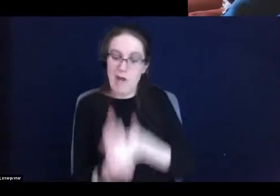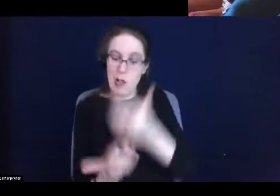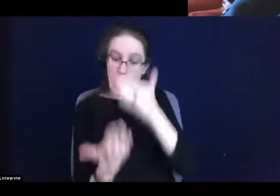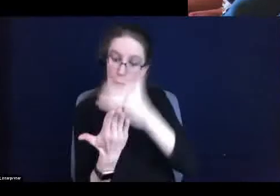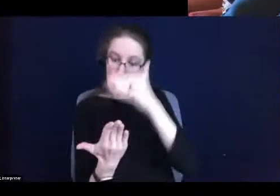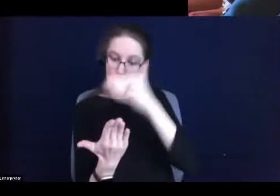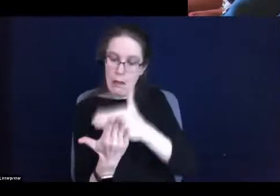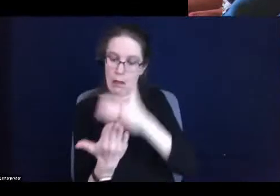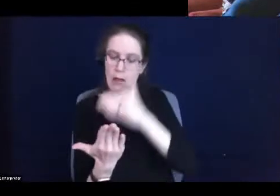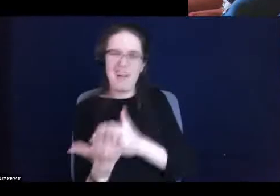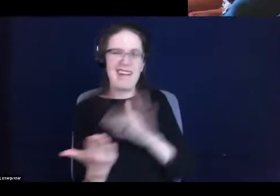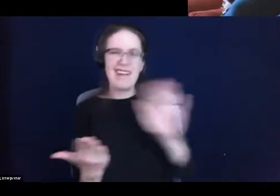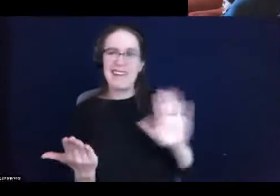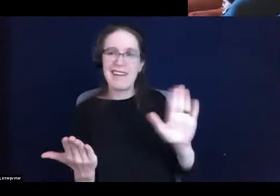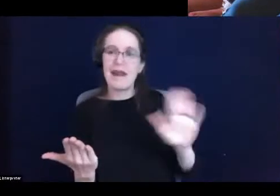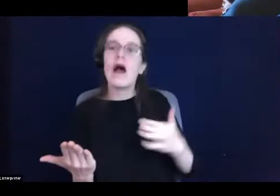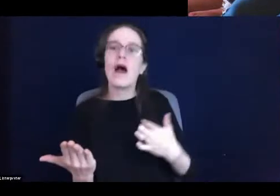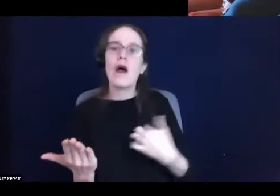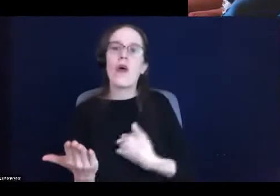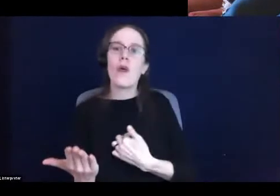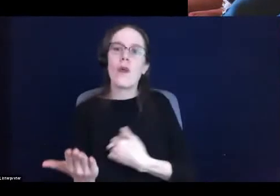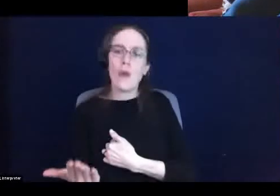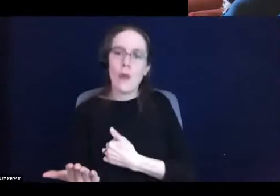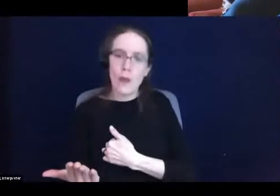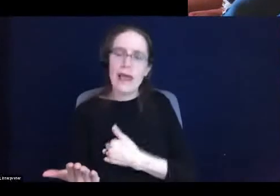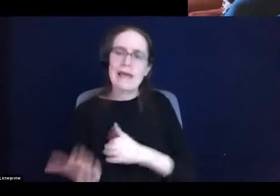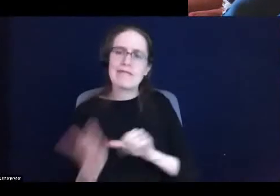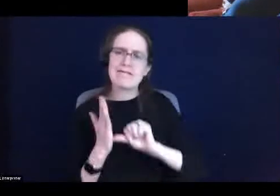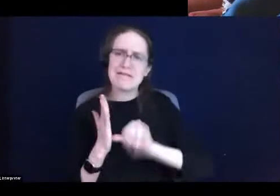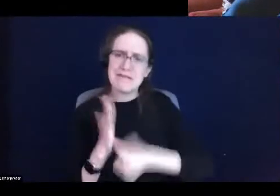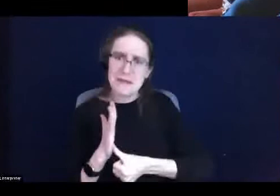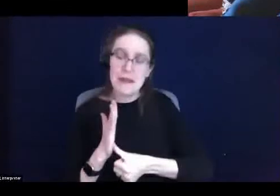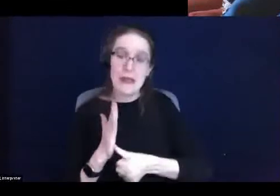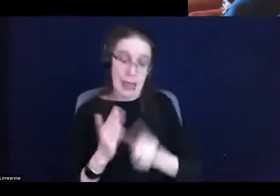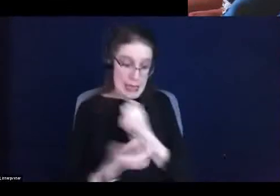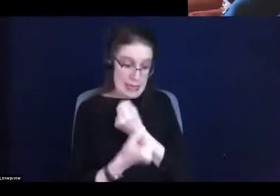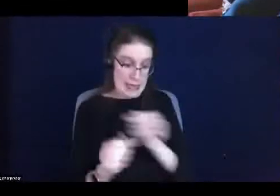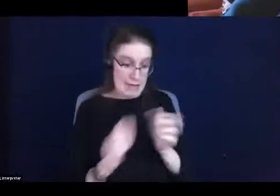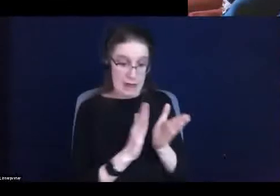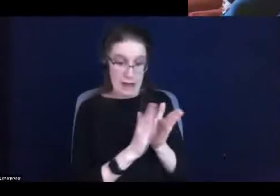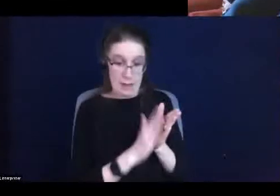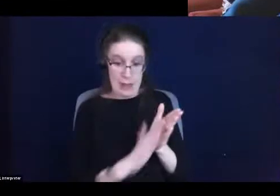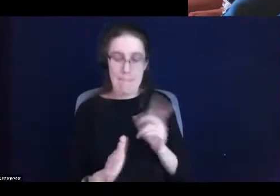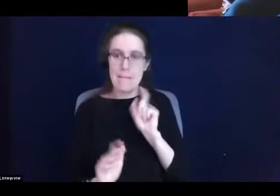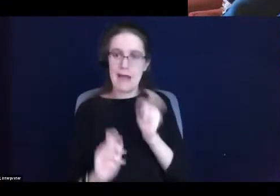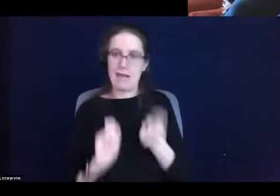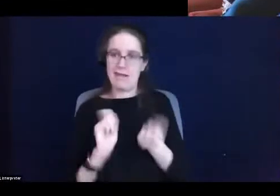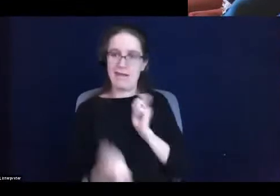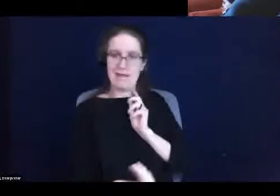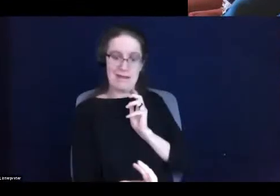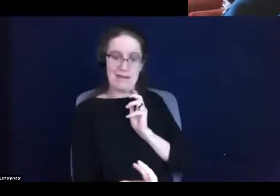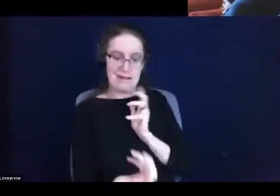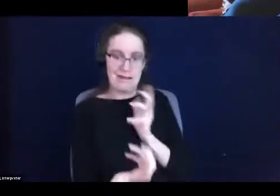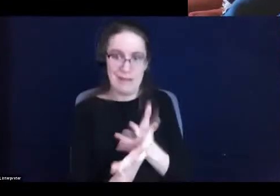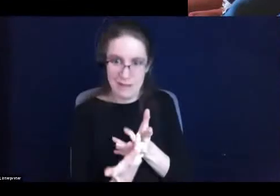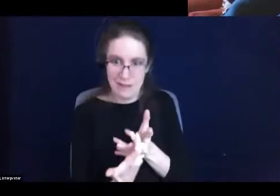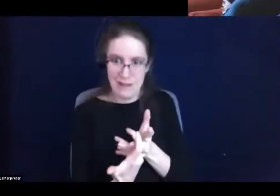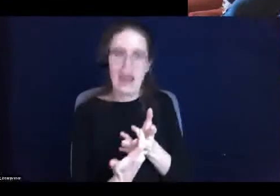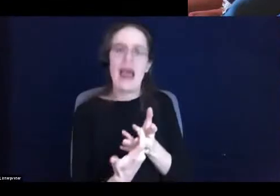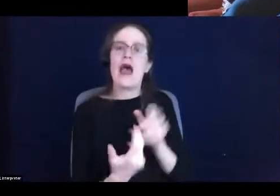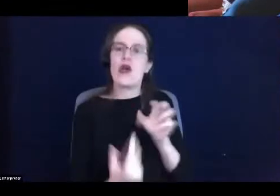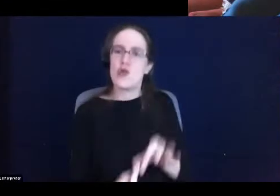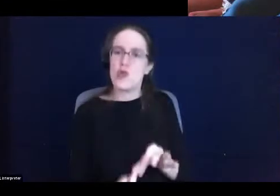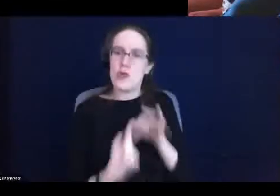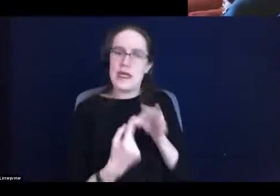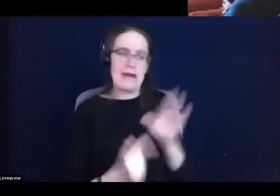when we say safety planning needs to be individualized and are unique for every survivor.